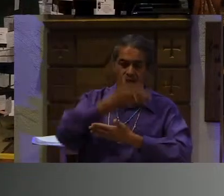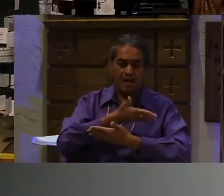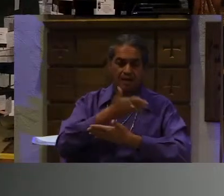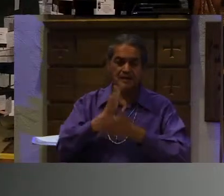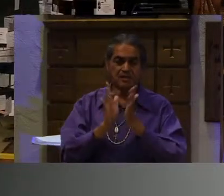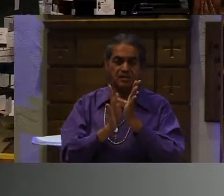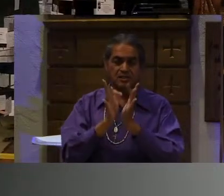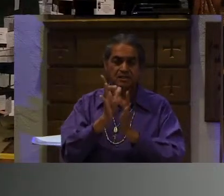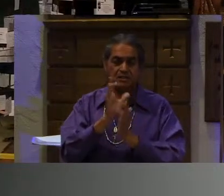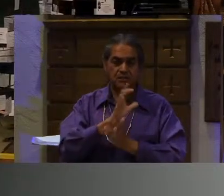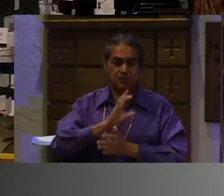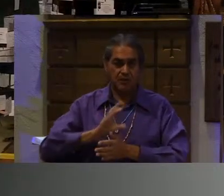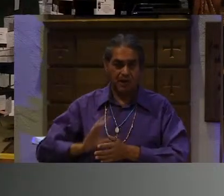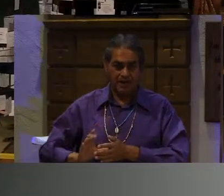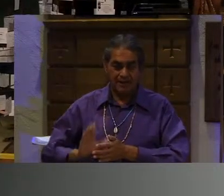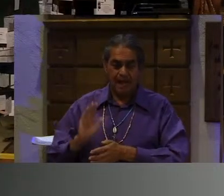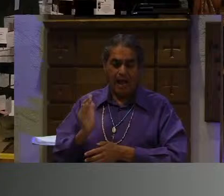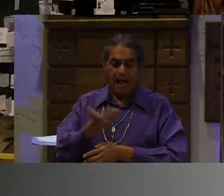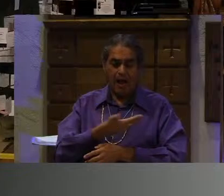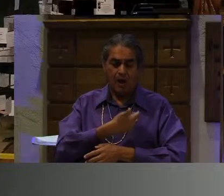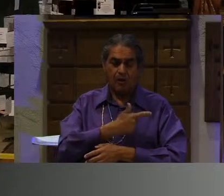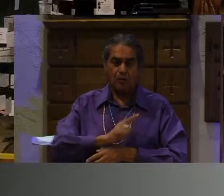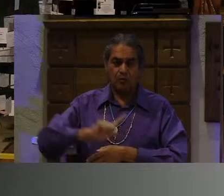Christ, our Lord.